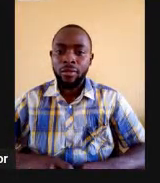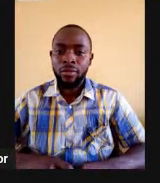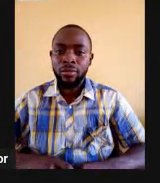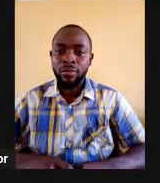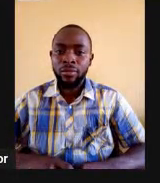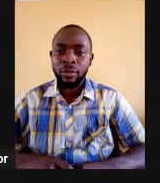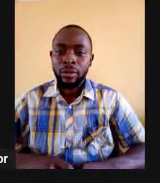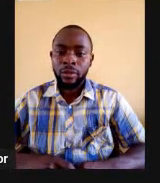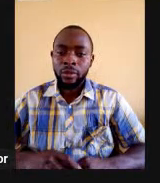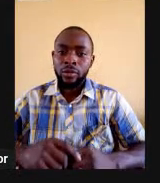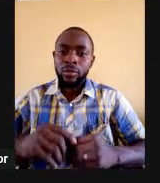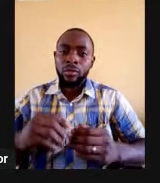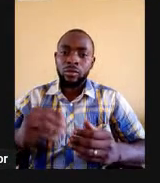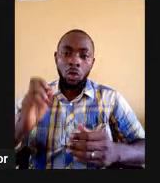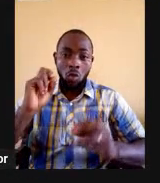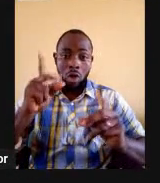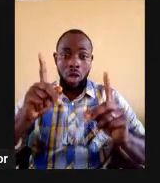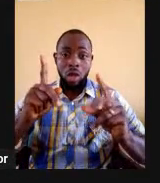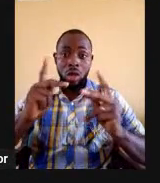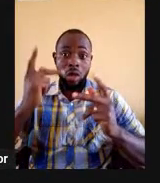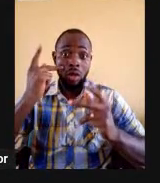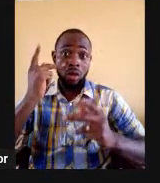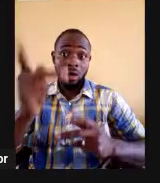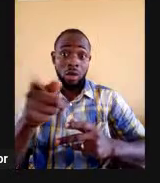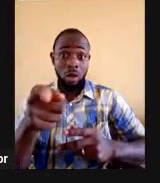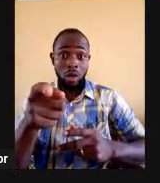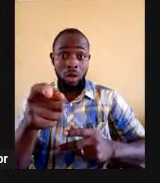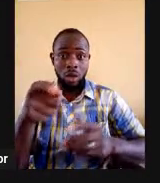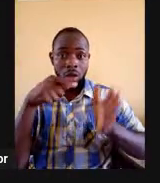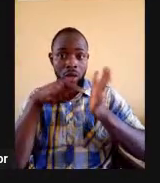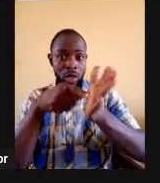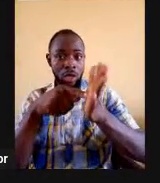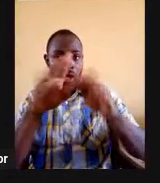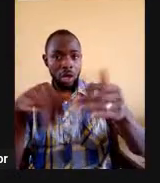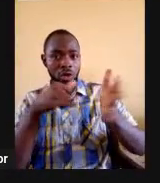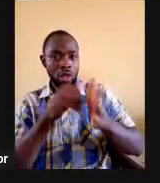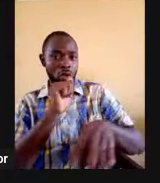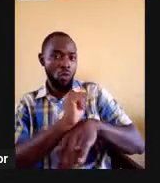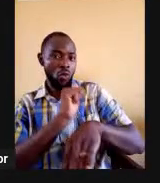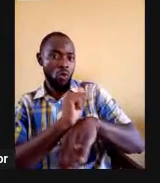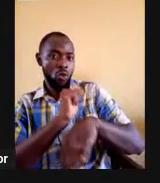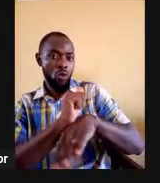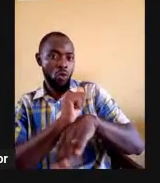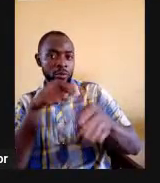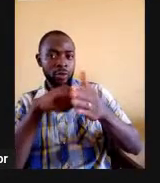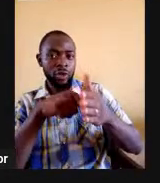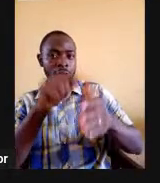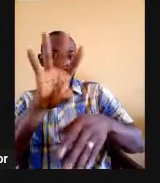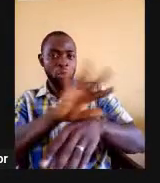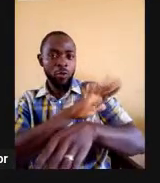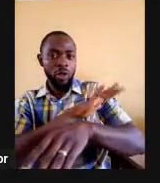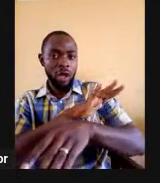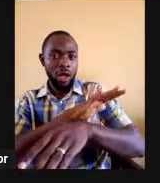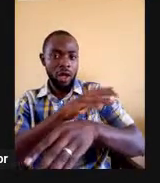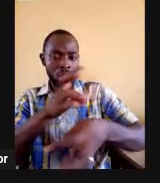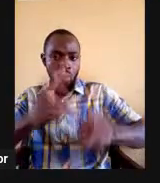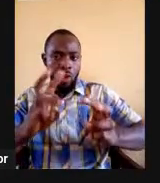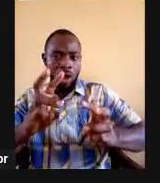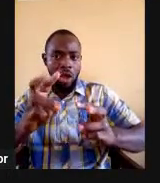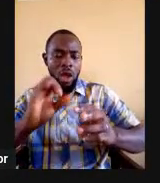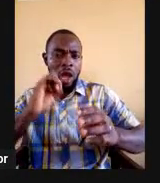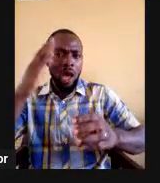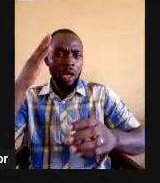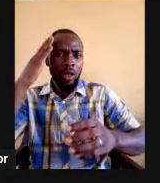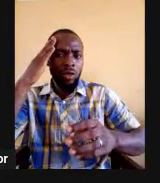Next. Okay. This is how it works actually. This is a computer system, and I'm sure we've all learned the part of